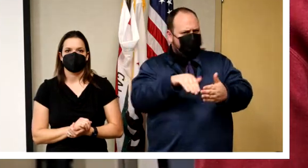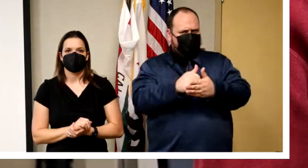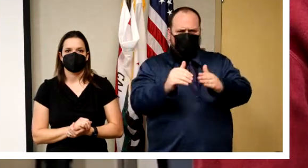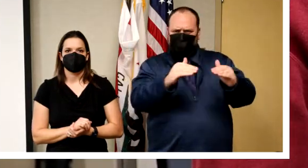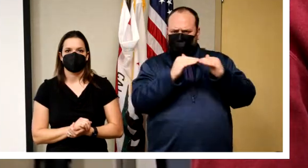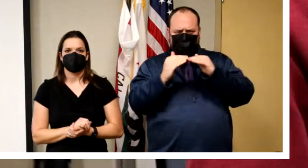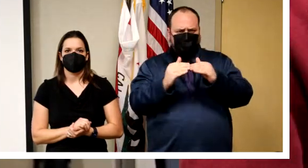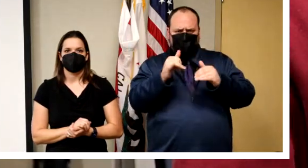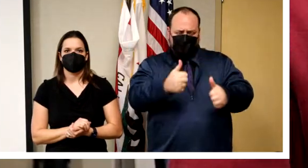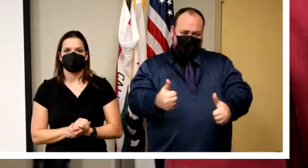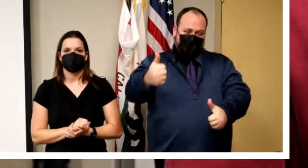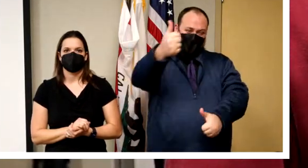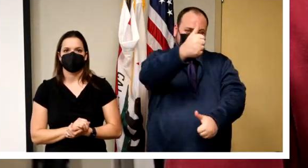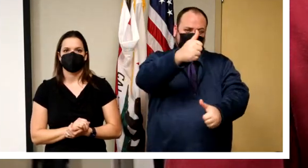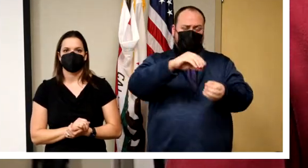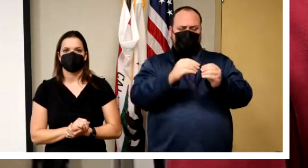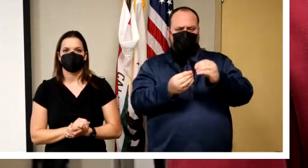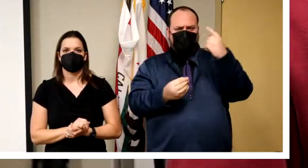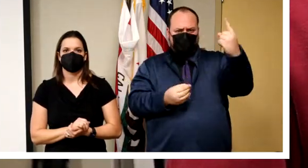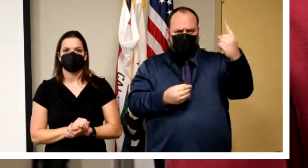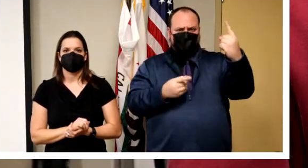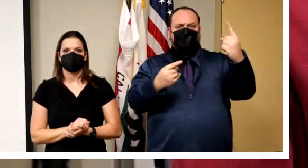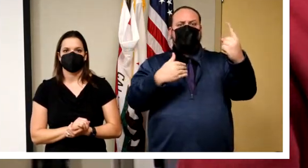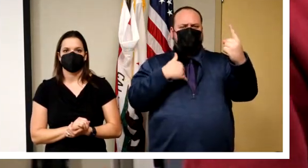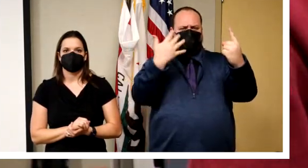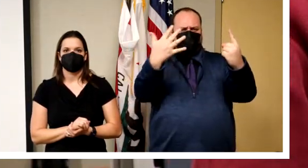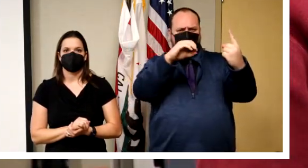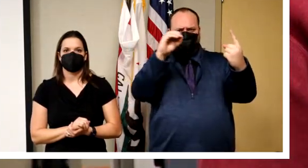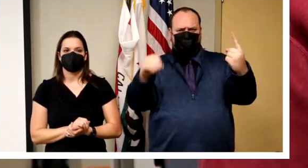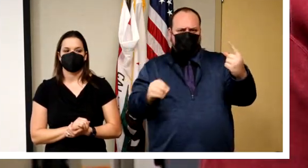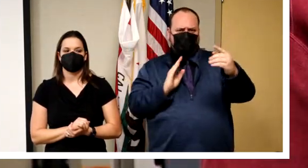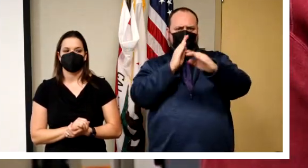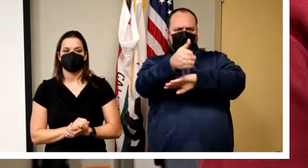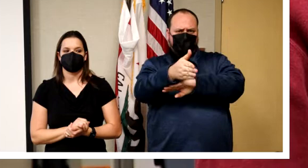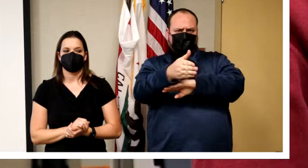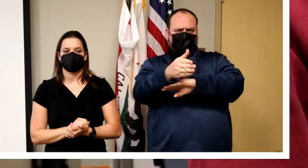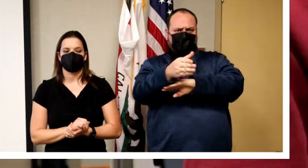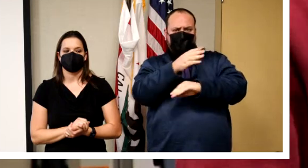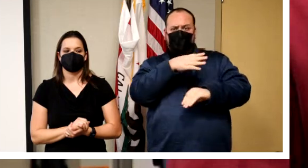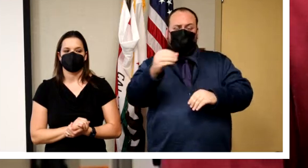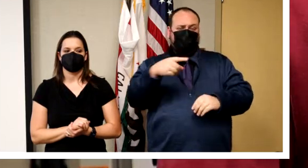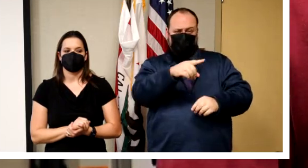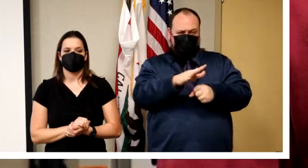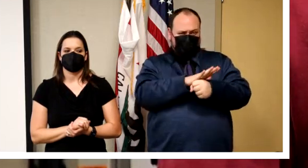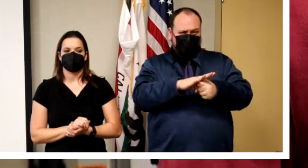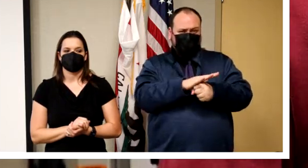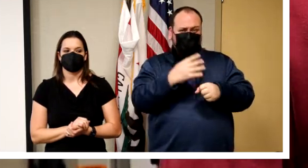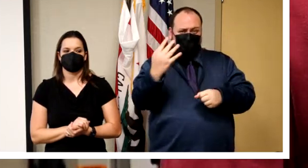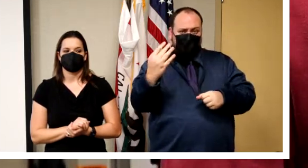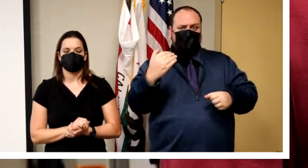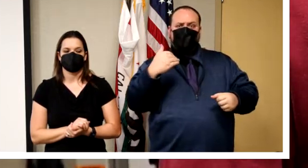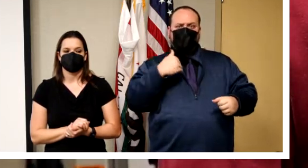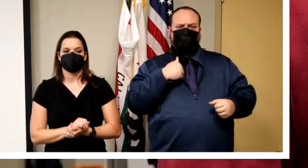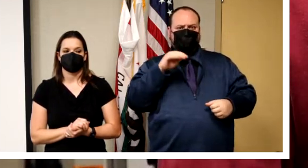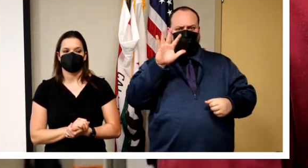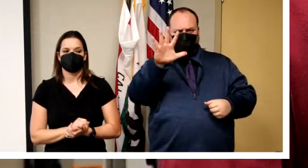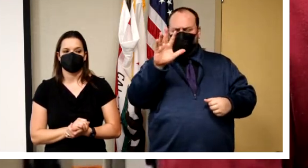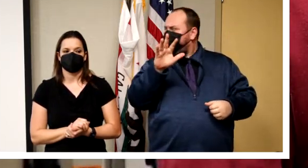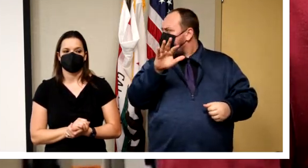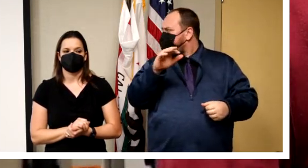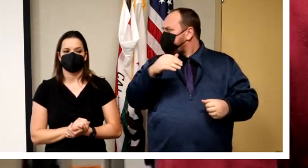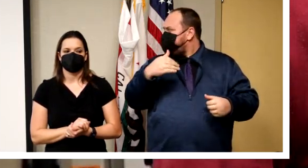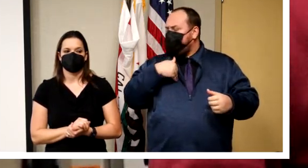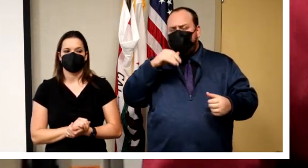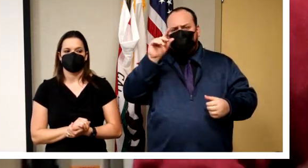number is District 1. It has 5% over the mean population. And District 4 has 3.75% below the